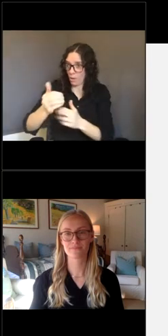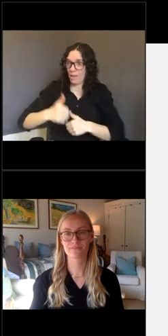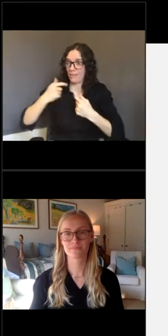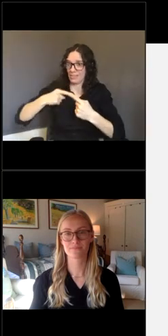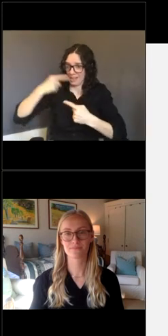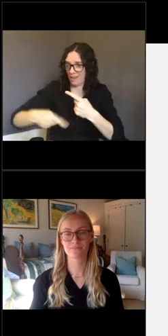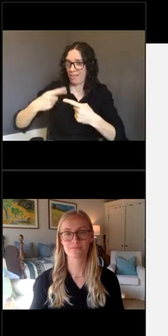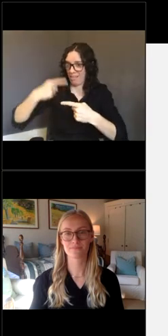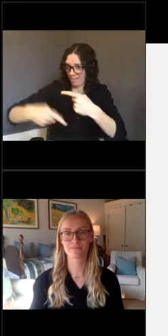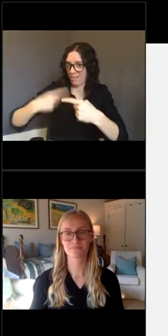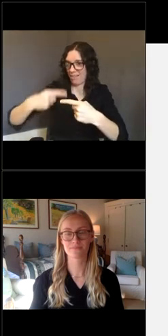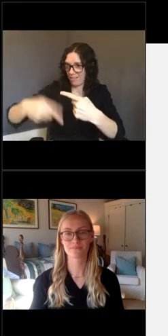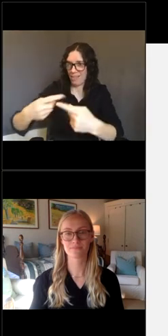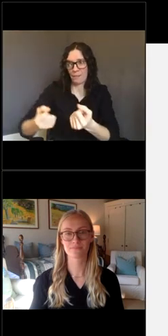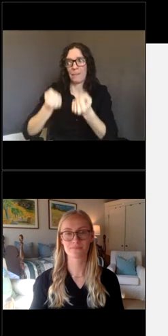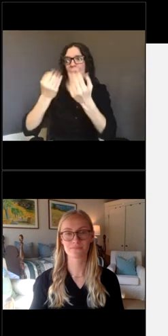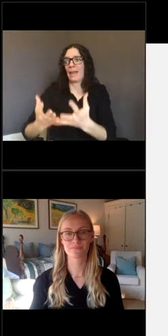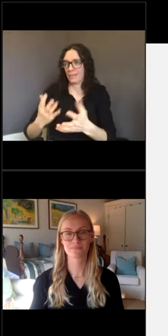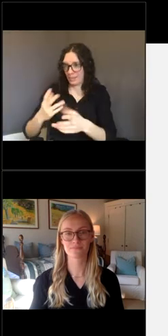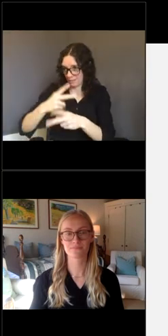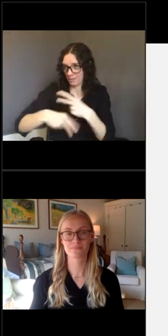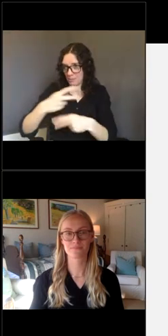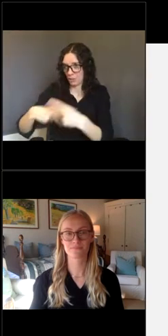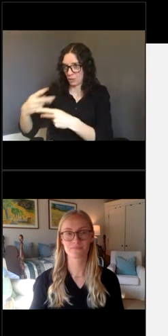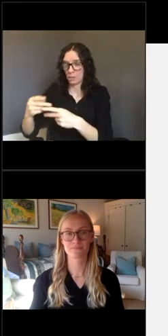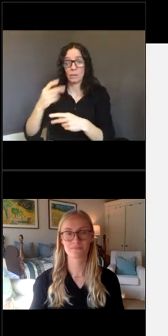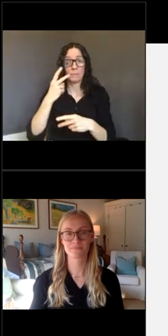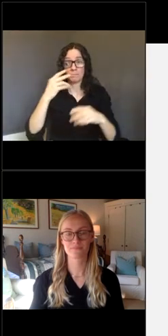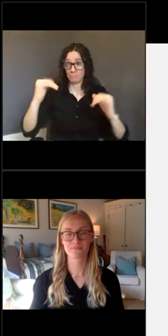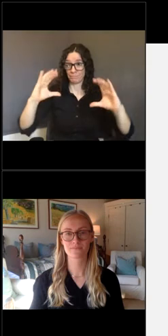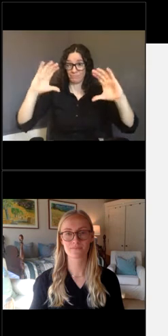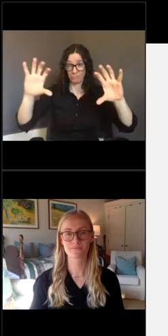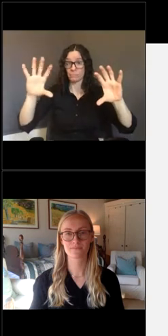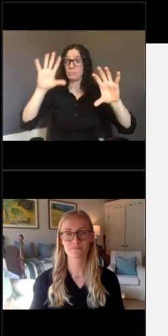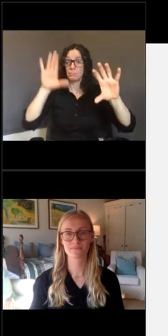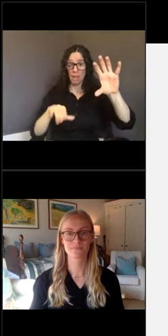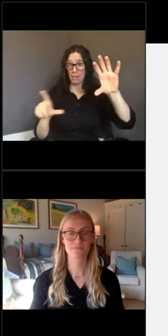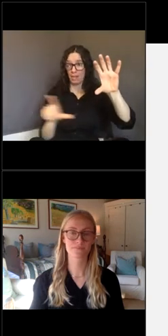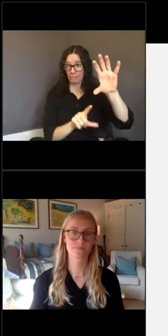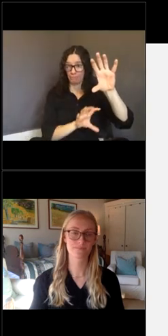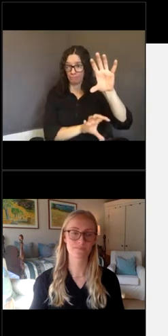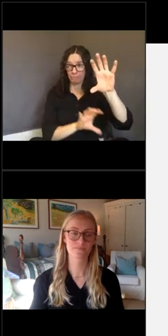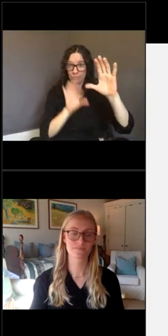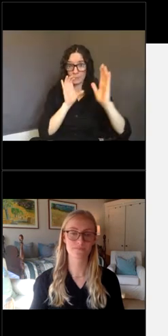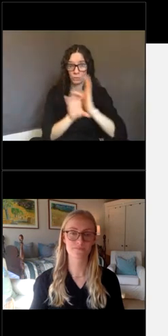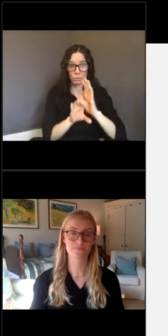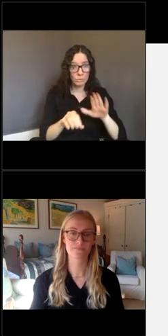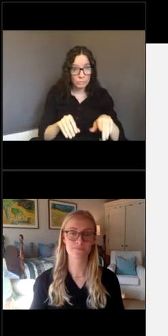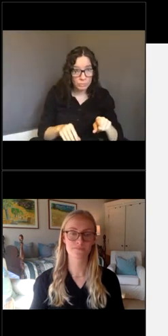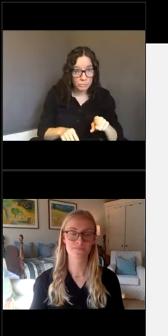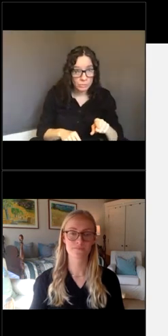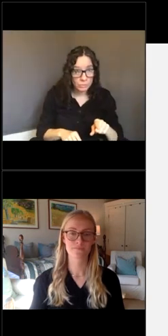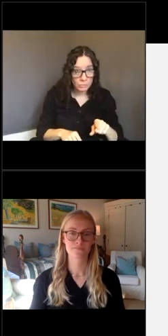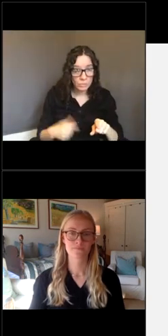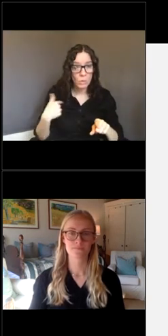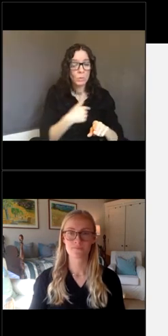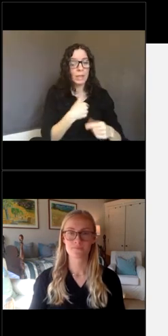species. Here in the bottom left, we have the a